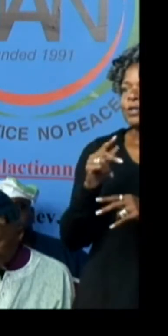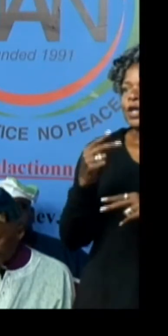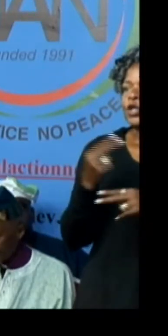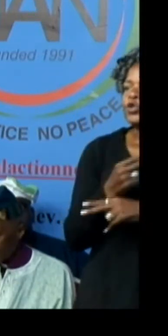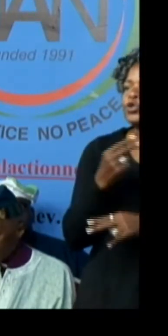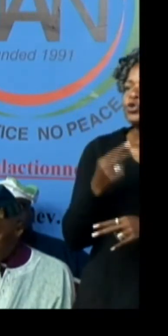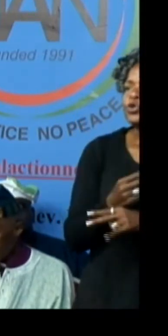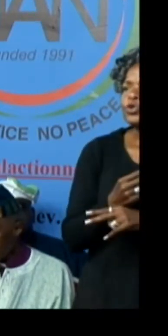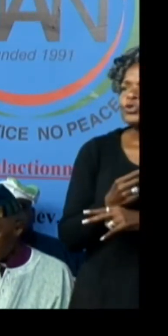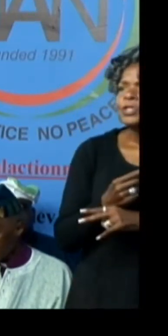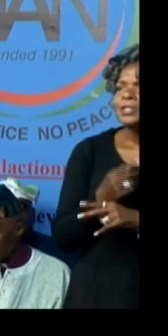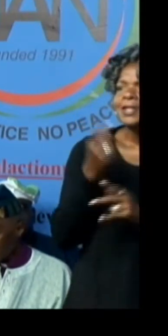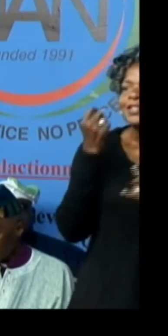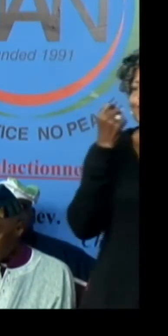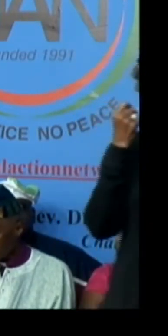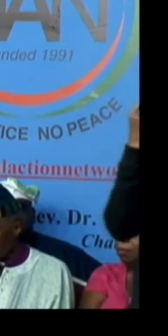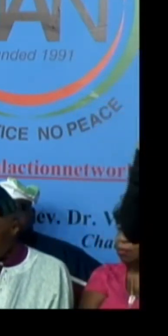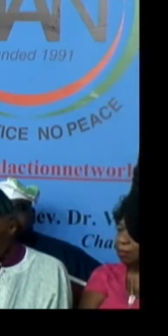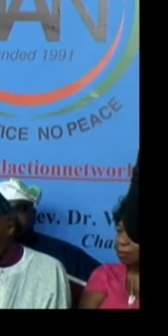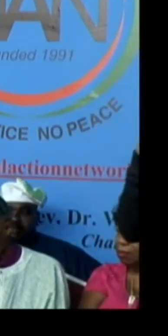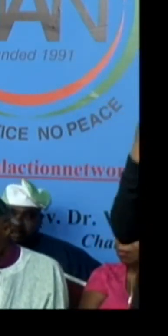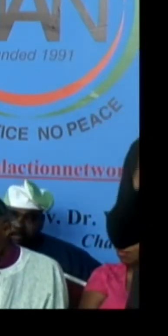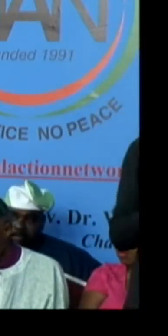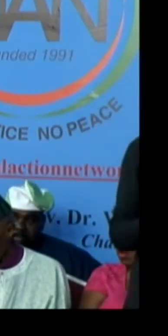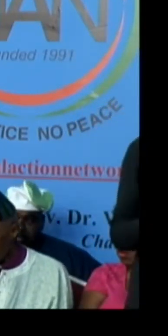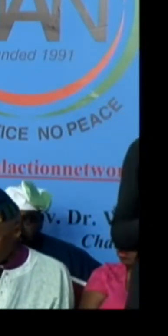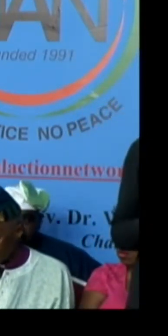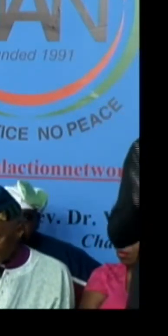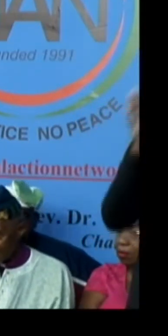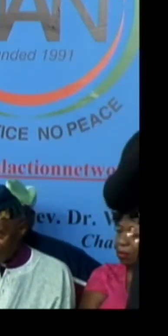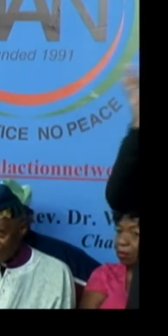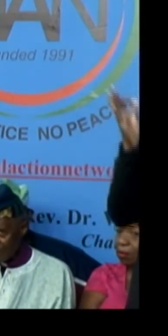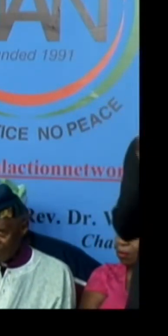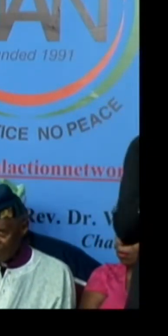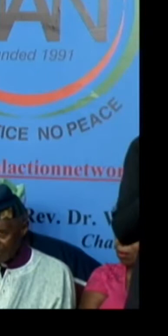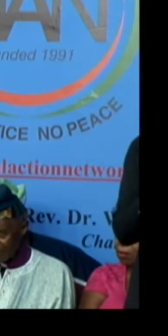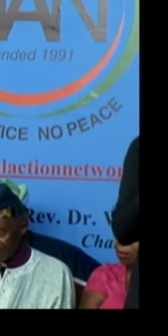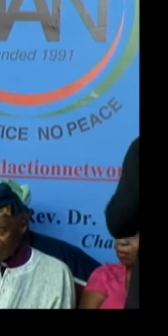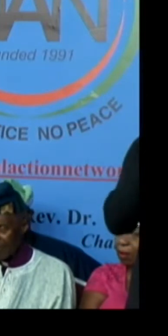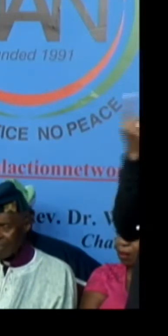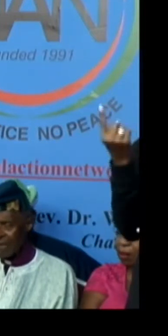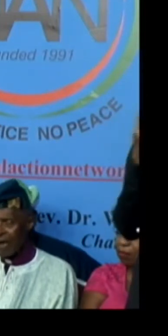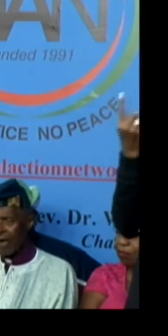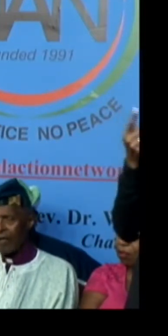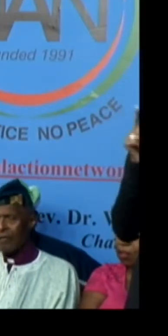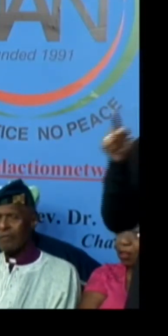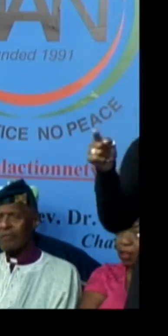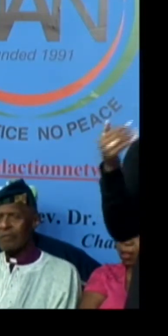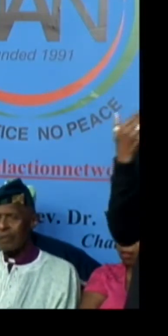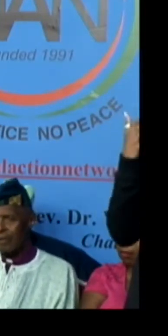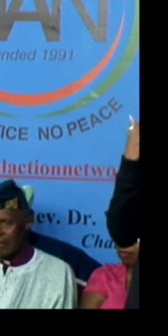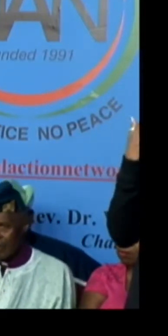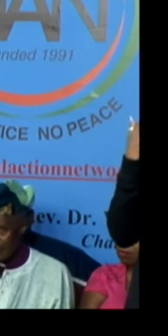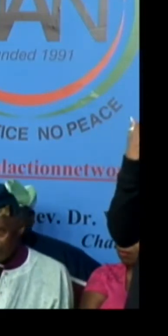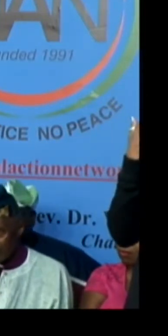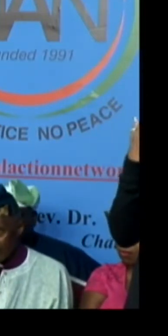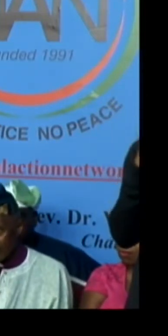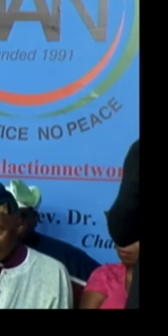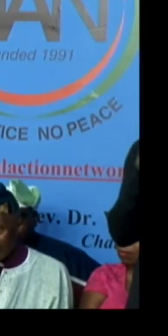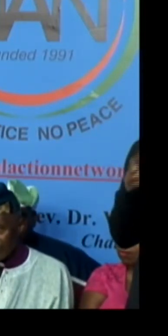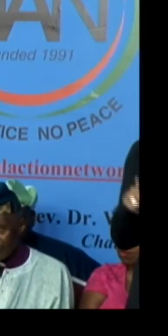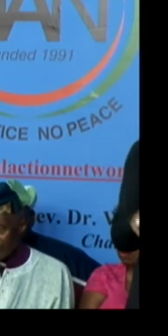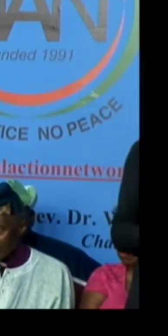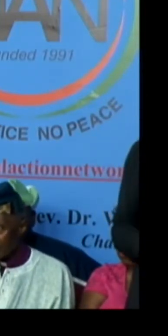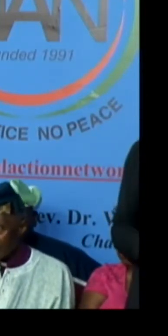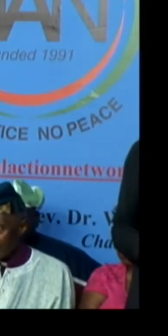is stuff that's not expected. Yes. Faith is stuff you didn't see coming. Yes. Faith is when you say,